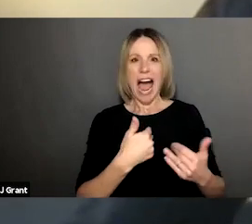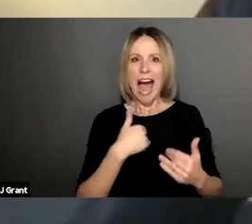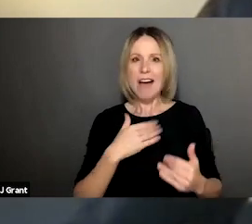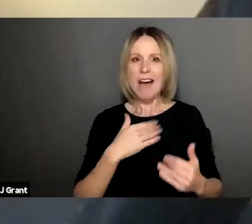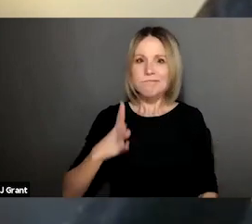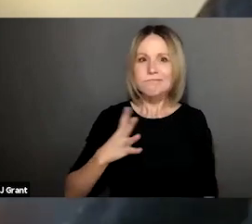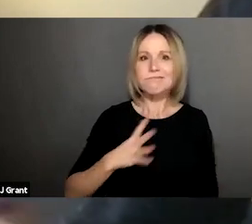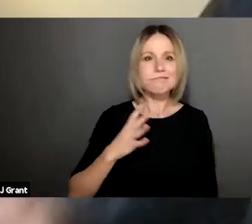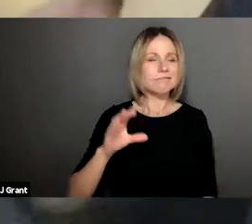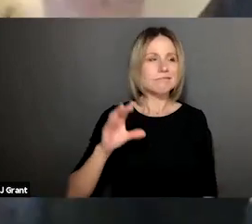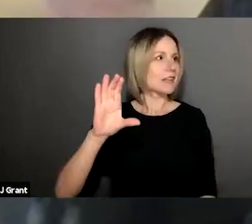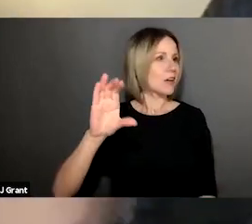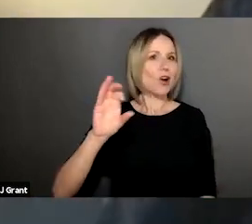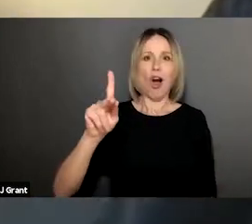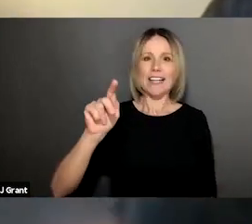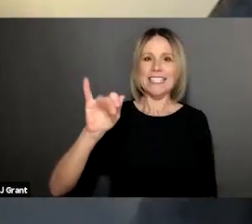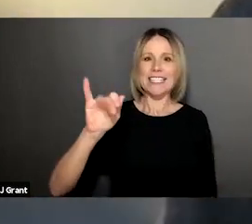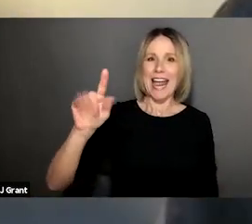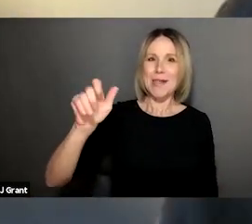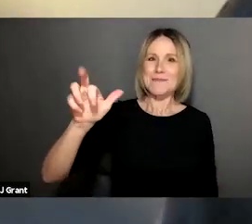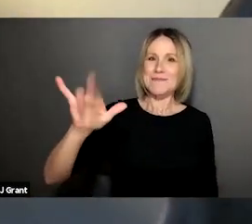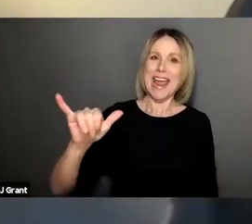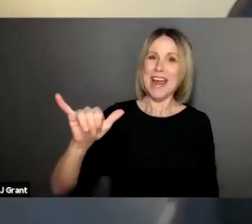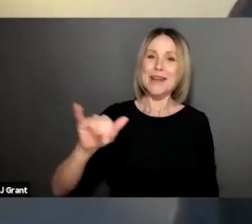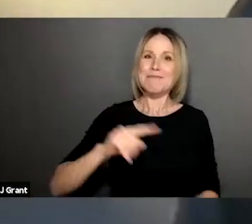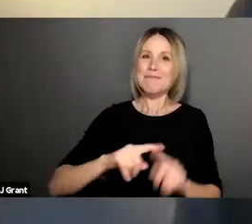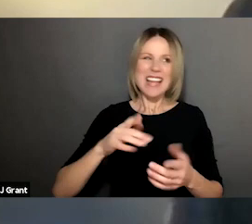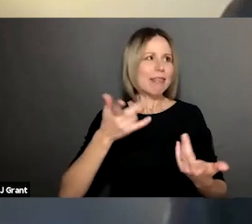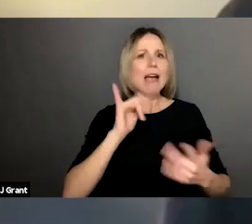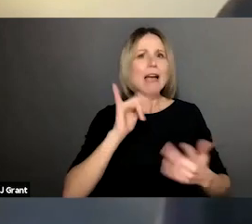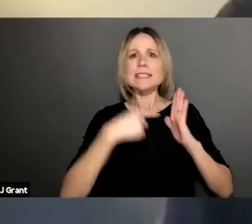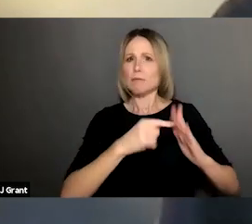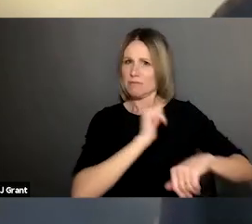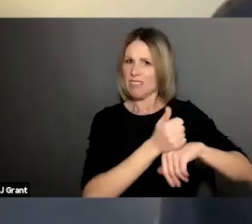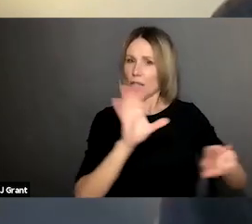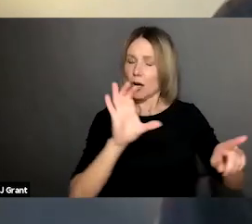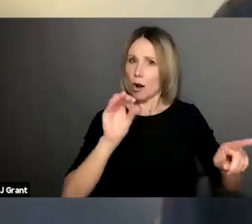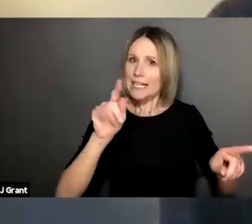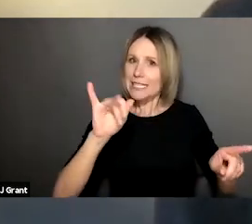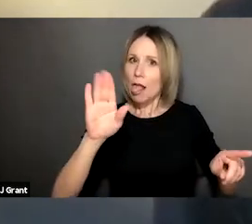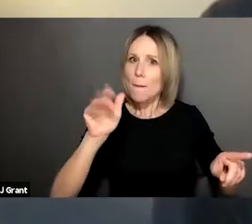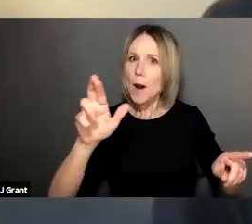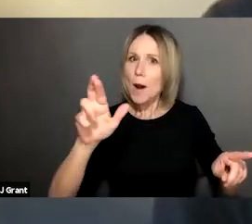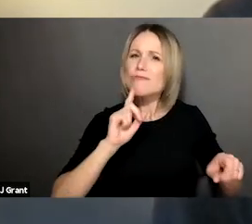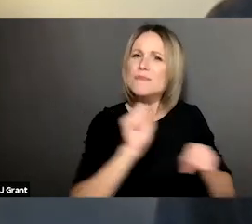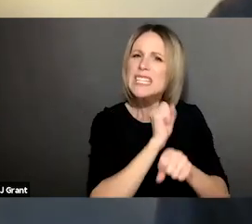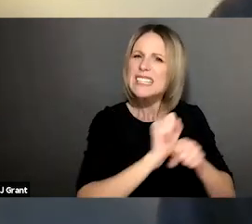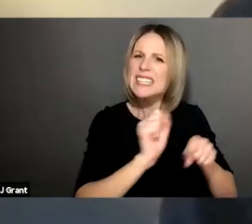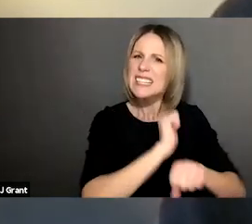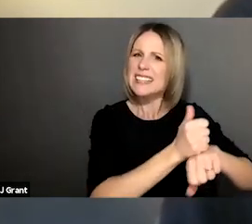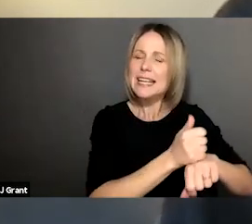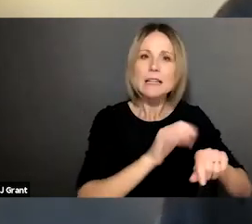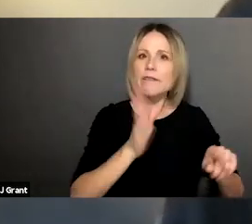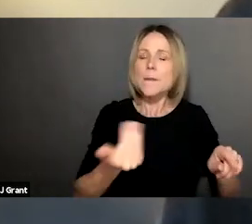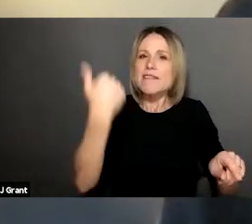That, you know, that's that willing a cocktail bar like that into existence is, that's pretty cool.